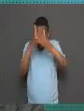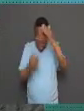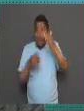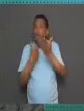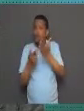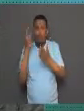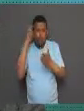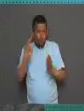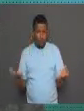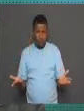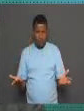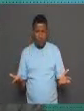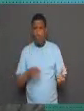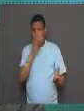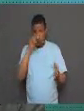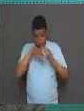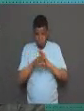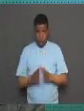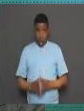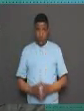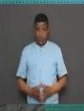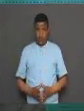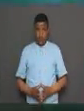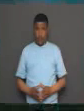HIV/AIDS through Ethiopia.